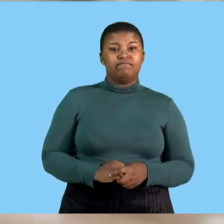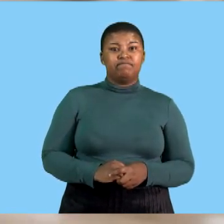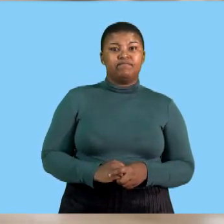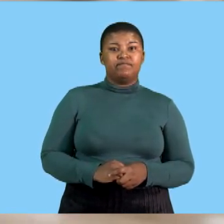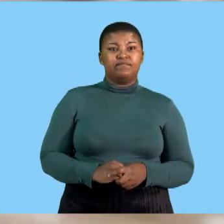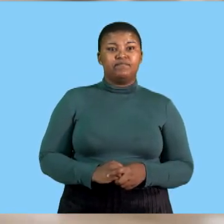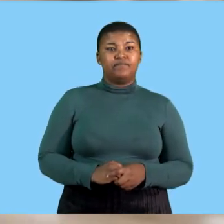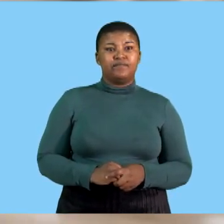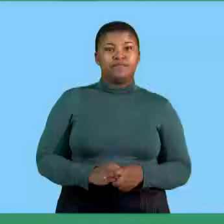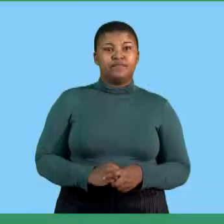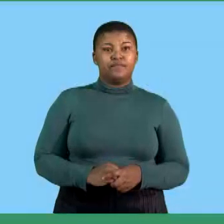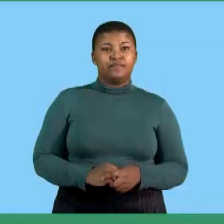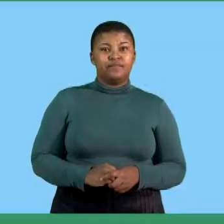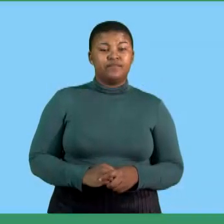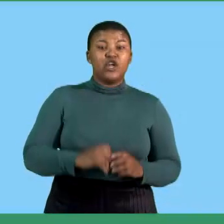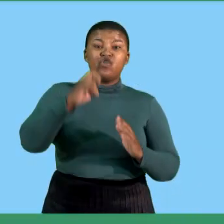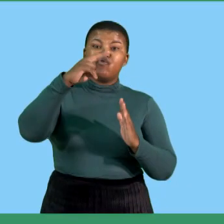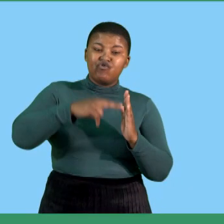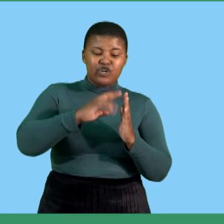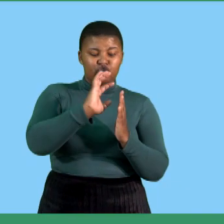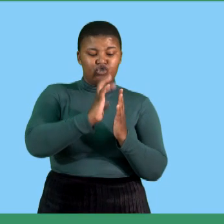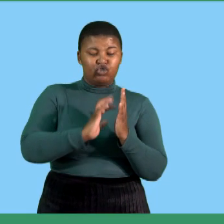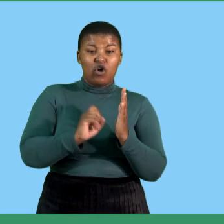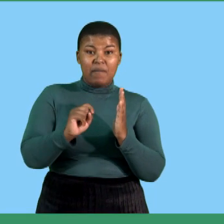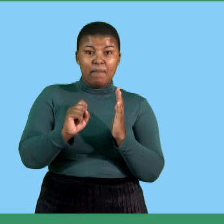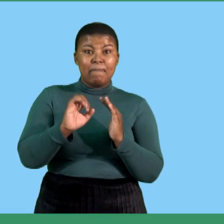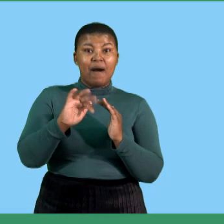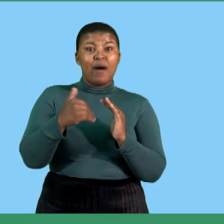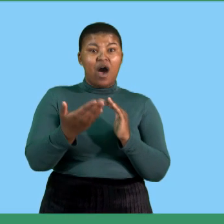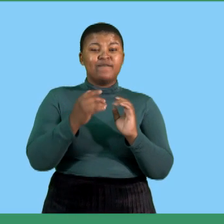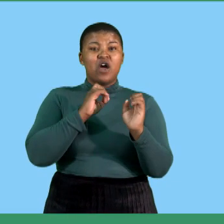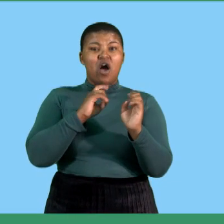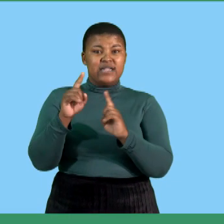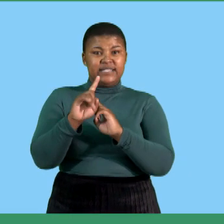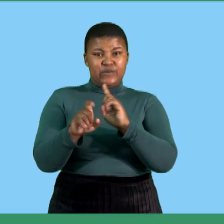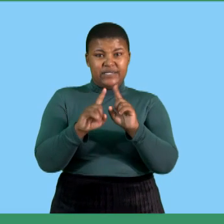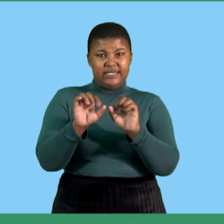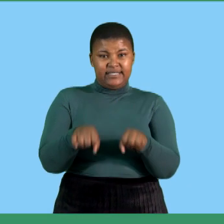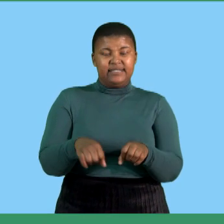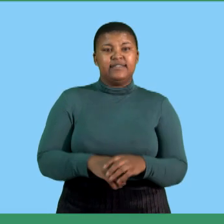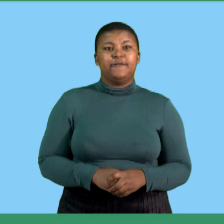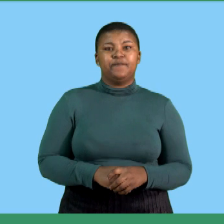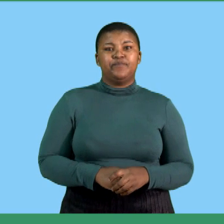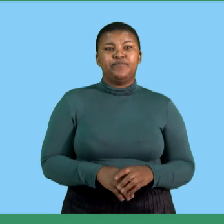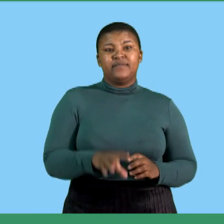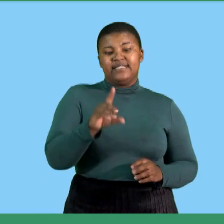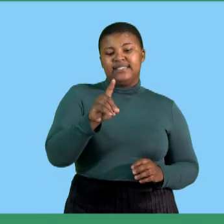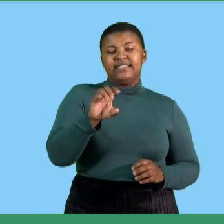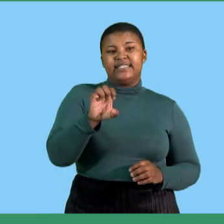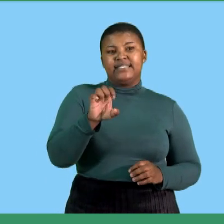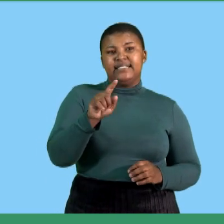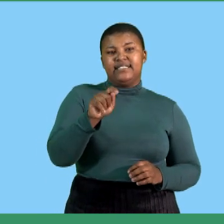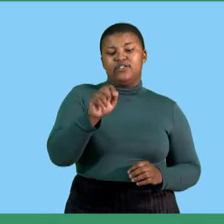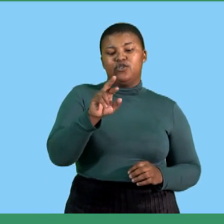a scenario. So read the scenario below and answer the questions.